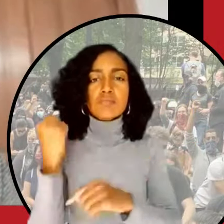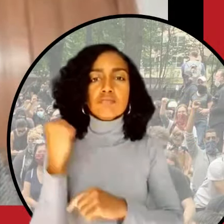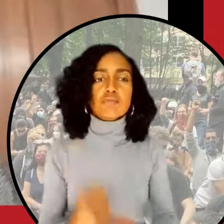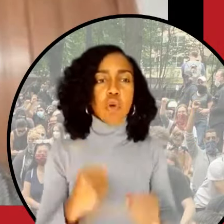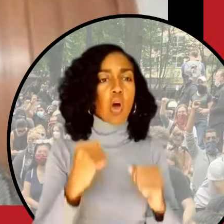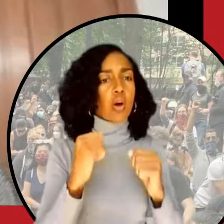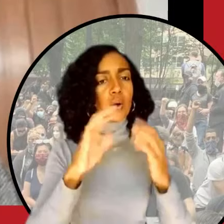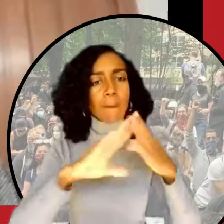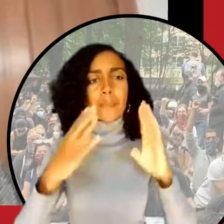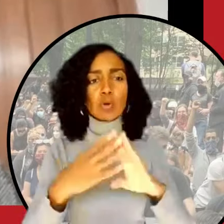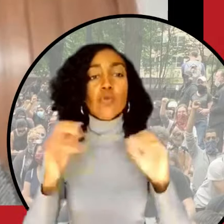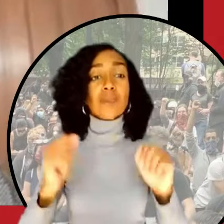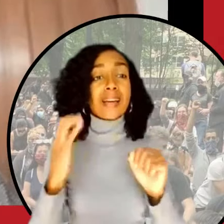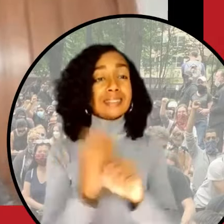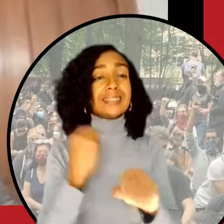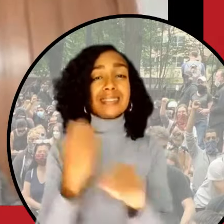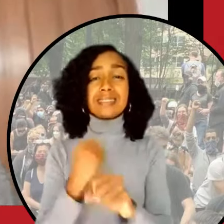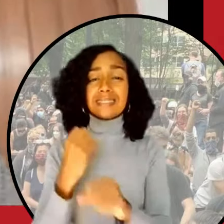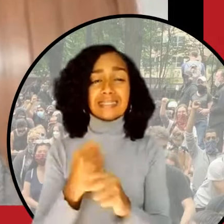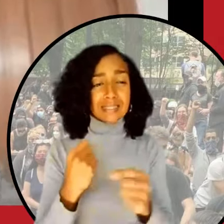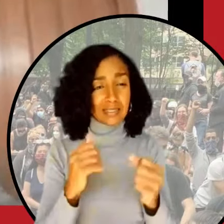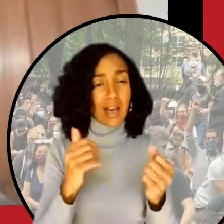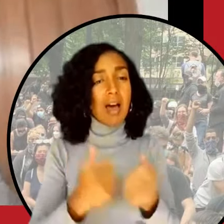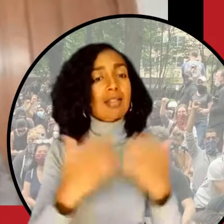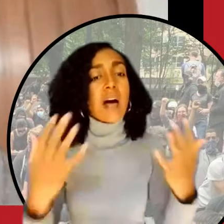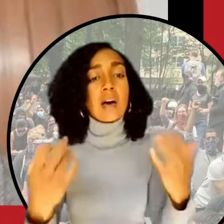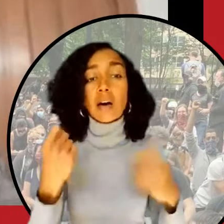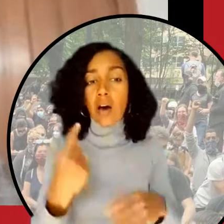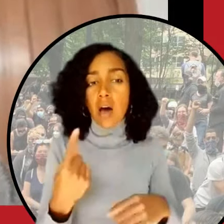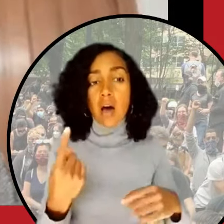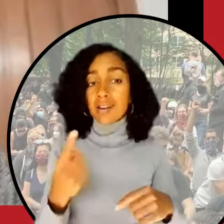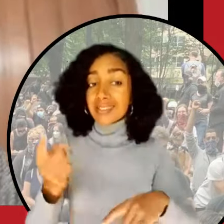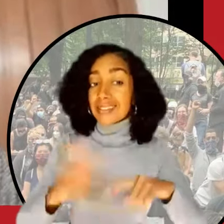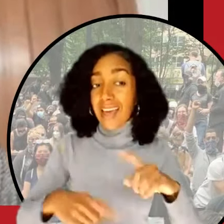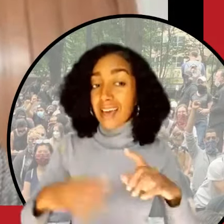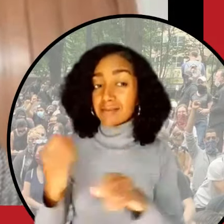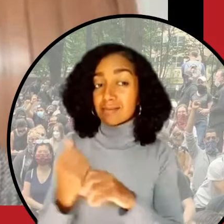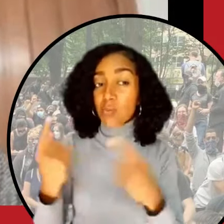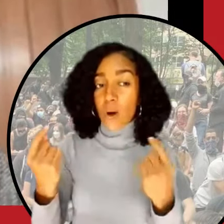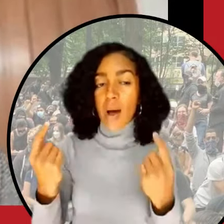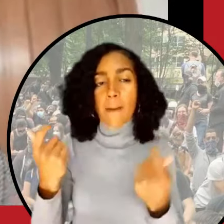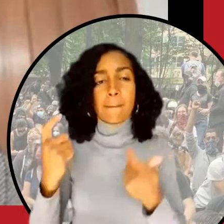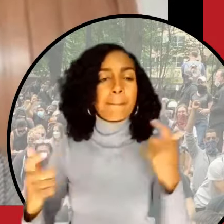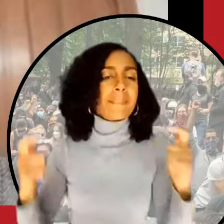lot. But what you can't achieve is the big structural changes that